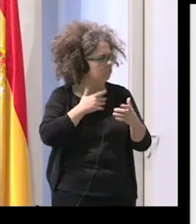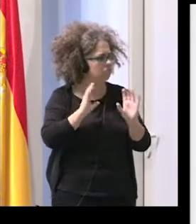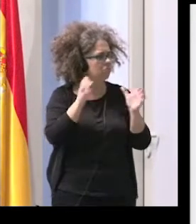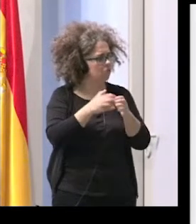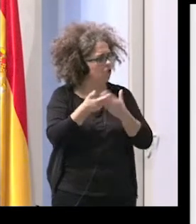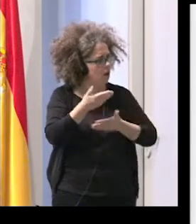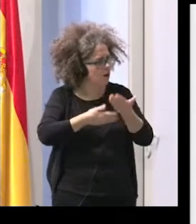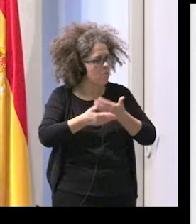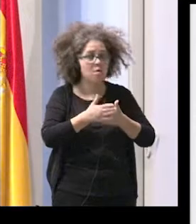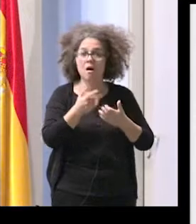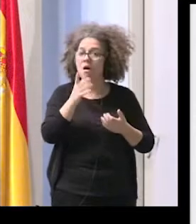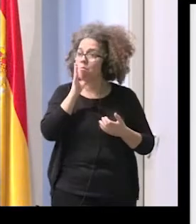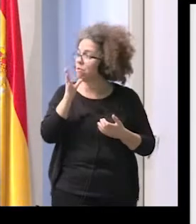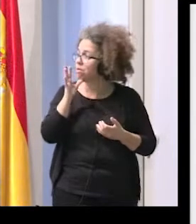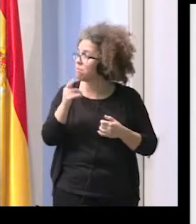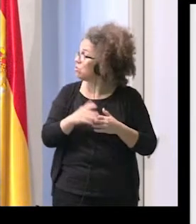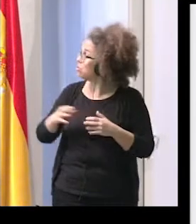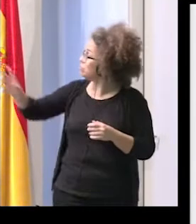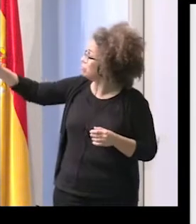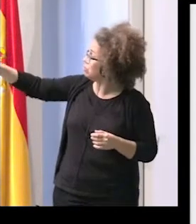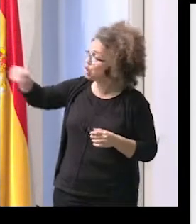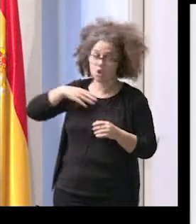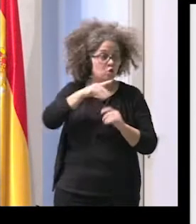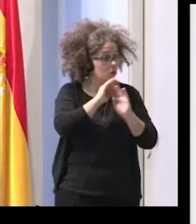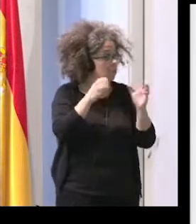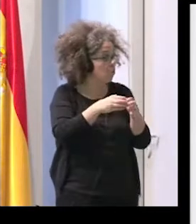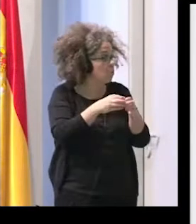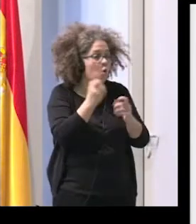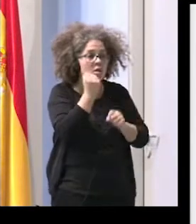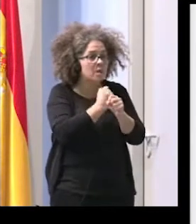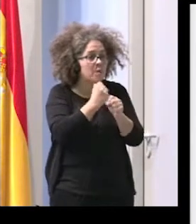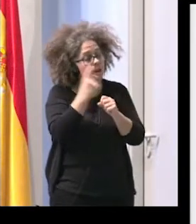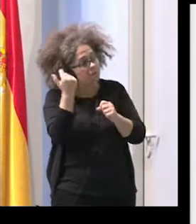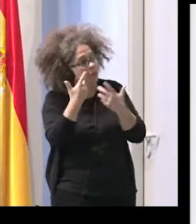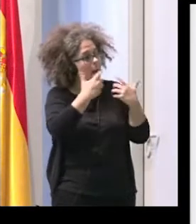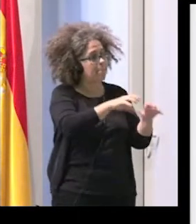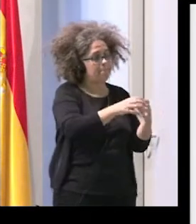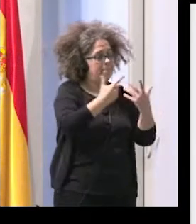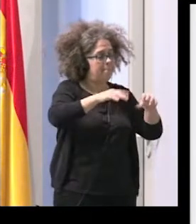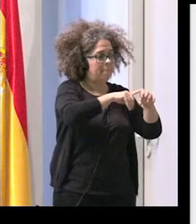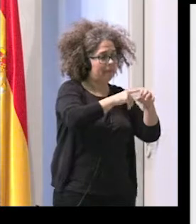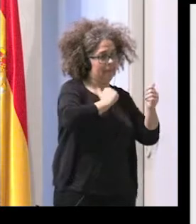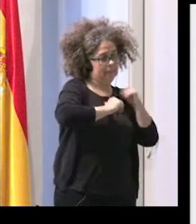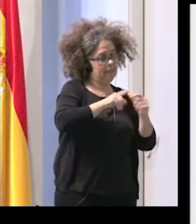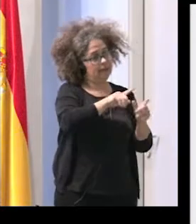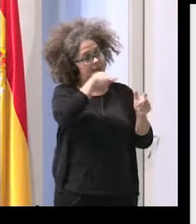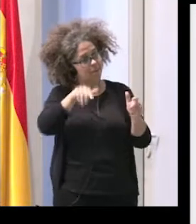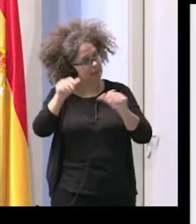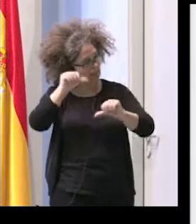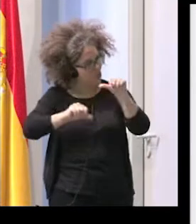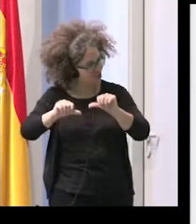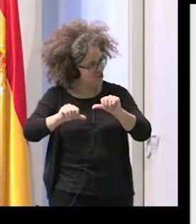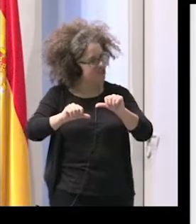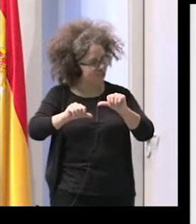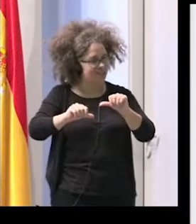el here. mismo pasillo, podemos ver el pasillo Here aquí. the clinicians are, and Y aquí here's the tenemos laboratory. aquí tenemos la You parte may clínica know y aquí some tenemos of the laboratorio clinicians, y Dr. conocéis Blake algunos Papson, Dr. de Sharon